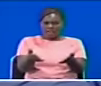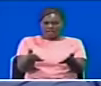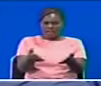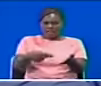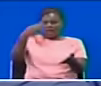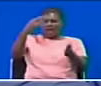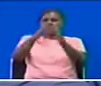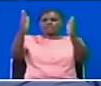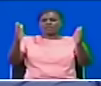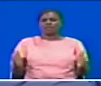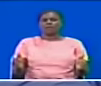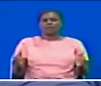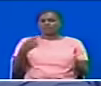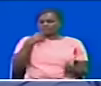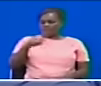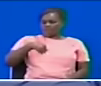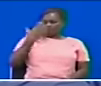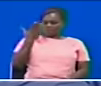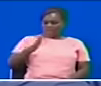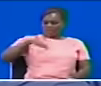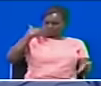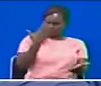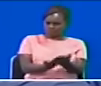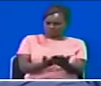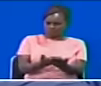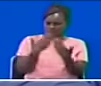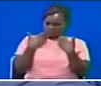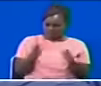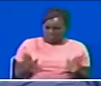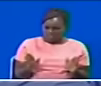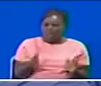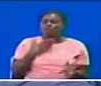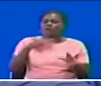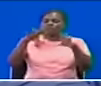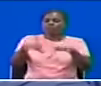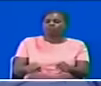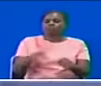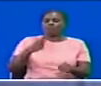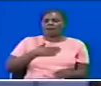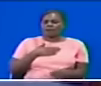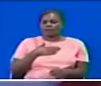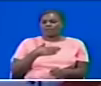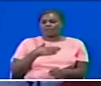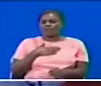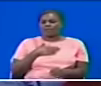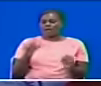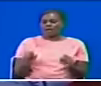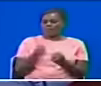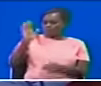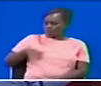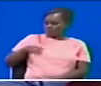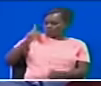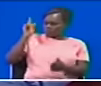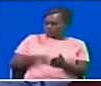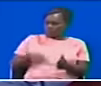at the high table and you say, I have arrived and I have come to take what is mine. What is happening with women is that they